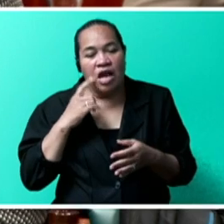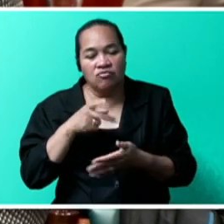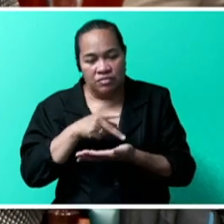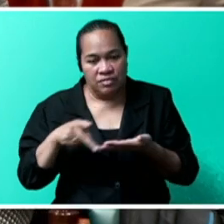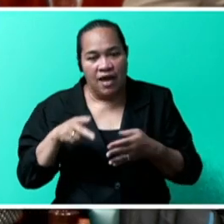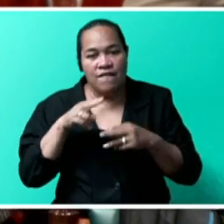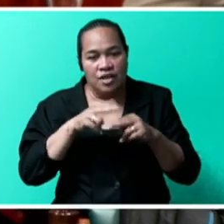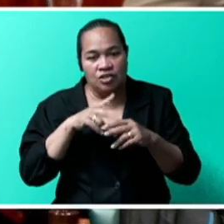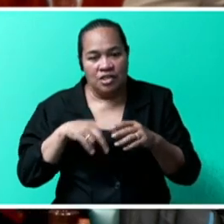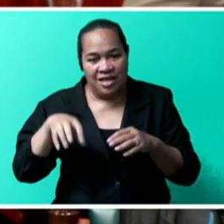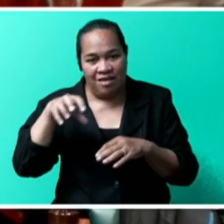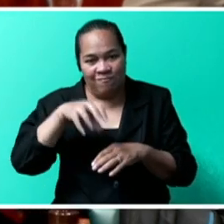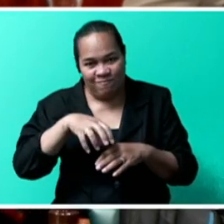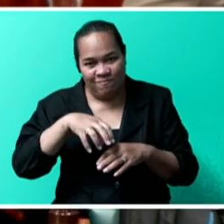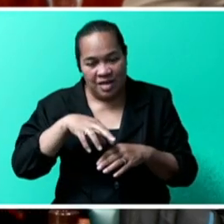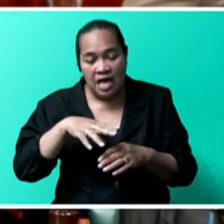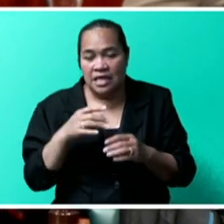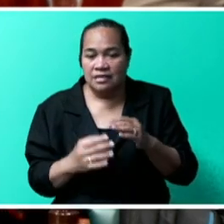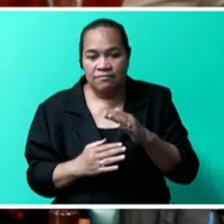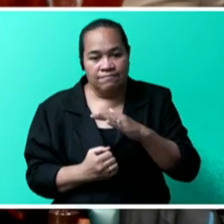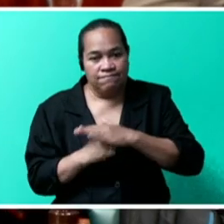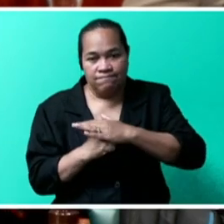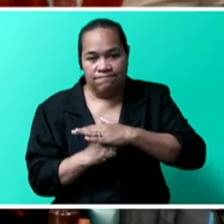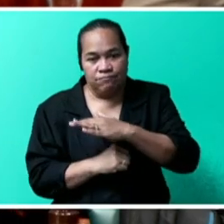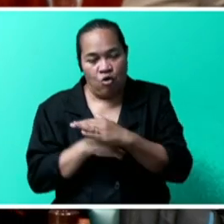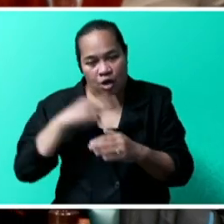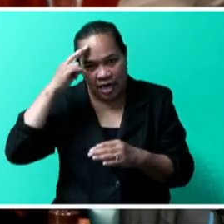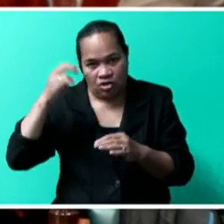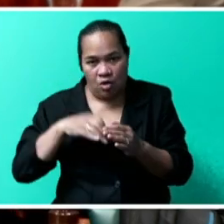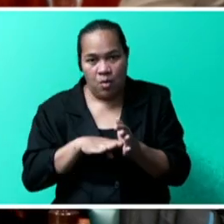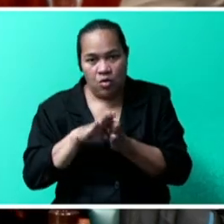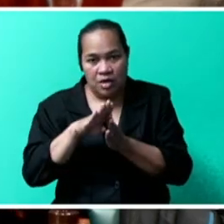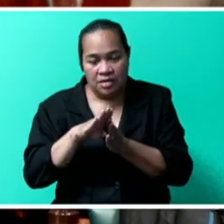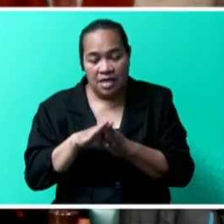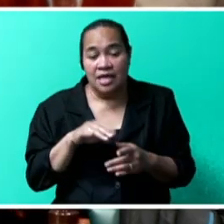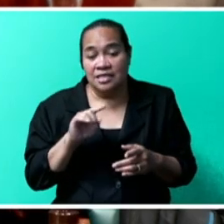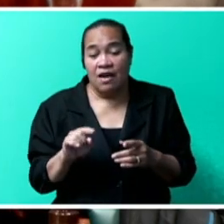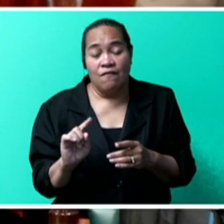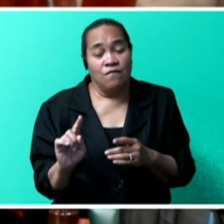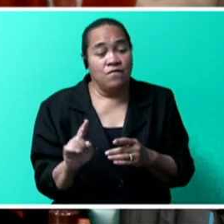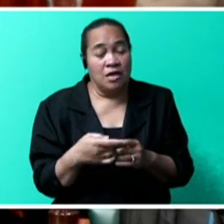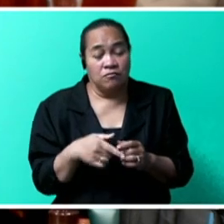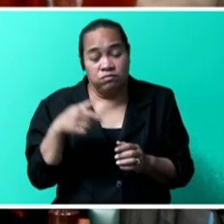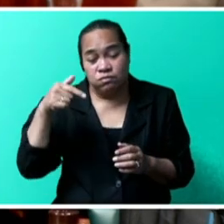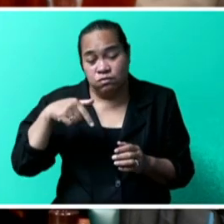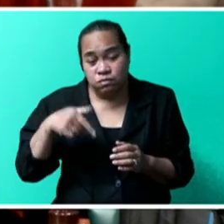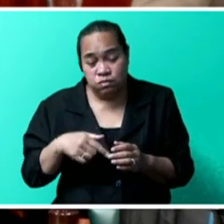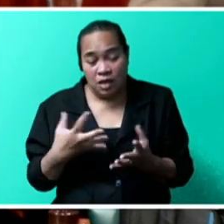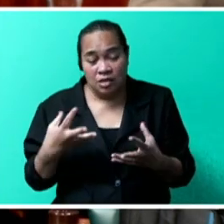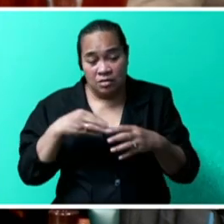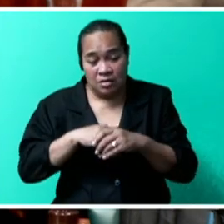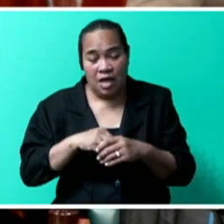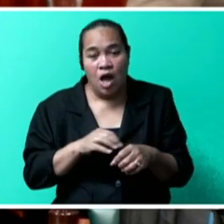aviation sector as a central pillar of national progress. These are first comprehensive and integrated aviation